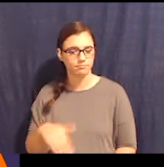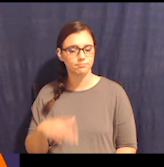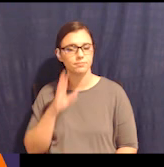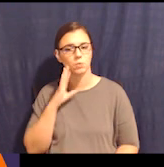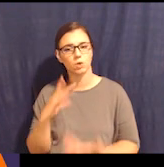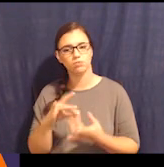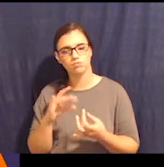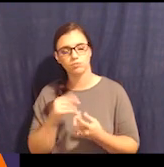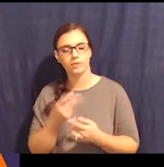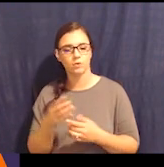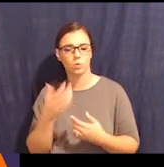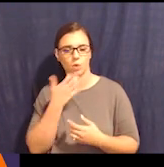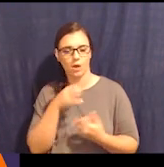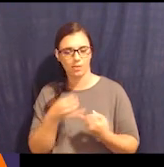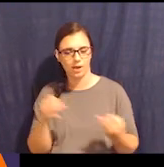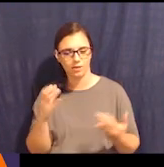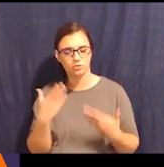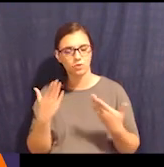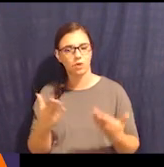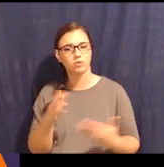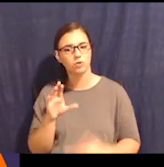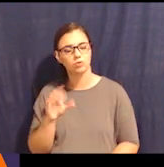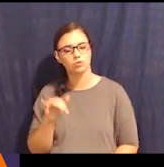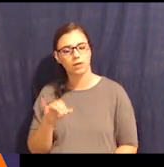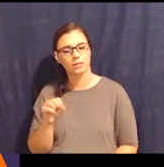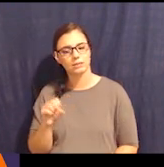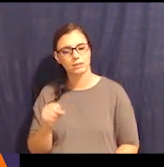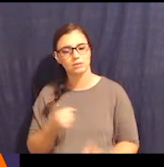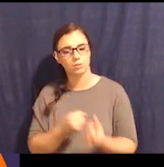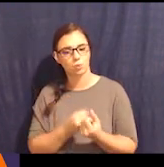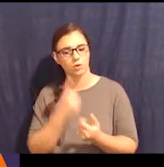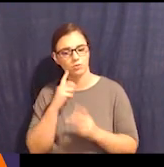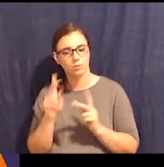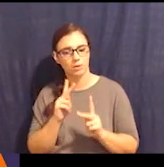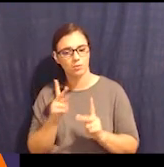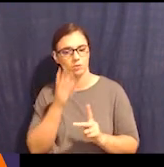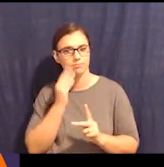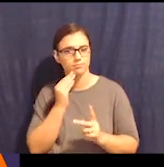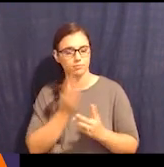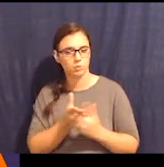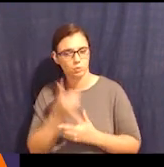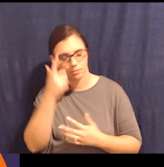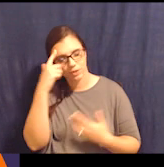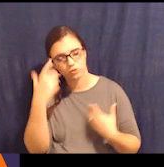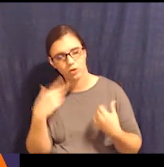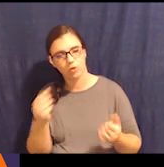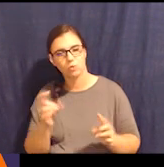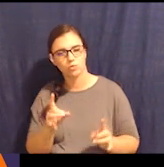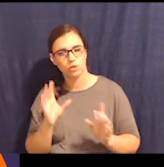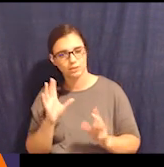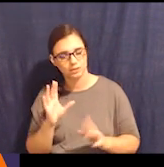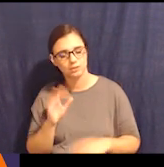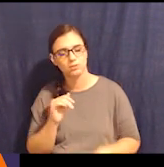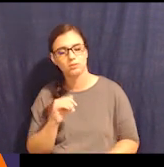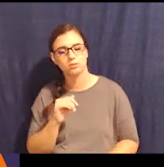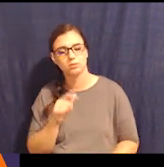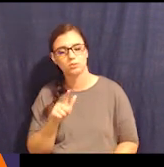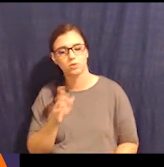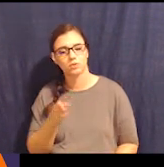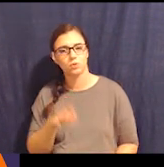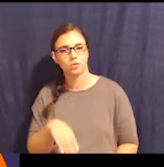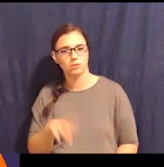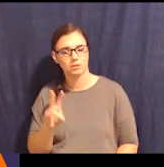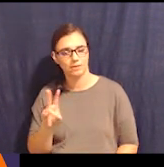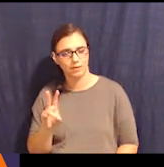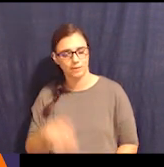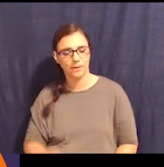for individuals going through a mental health crisis 24 hours a day, 7 days a week. The first of